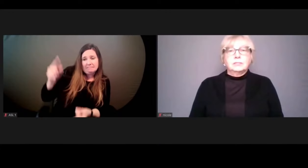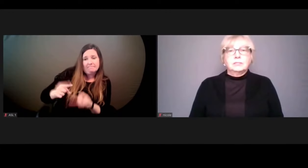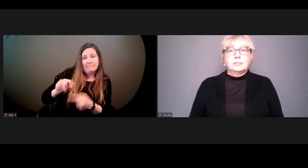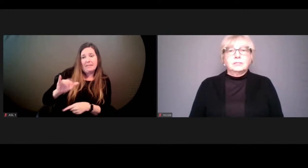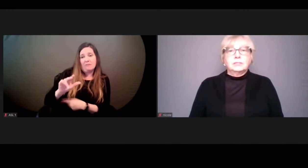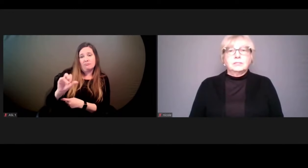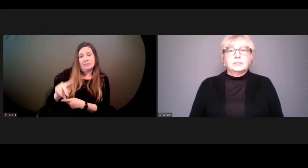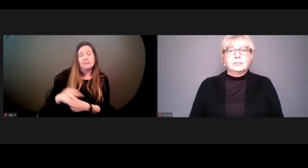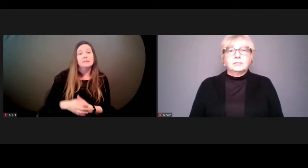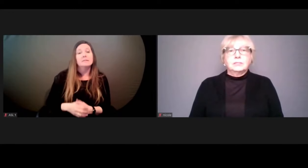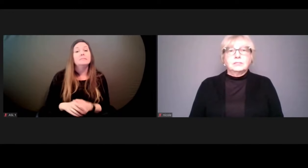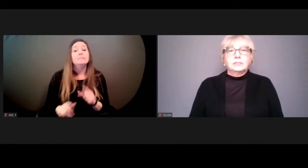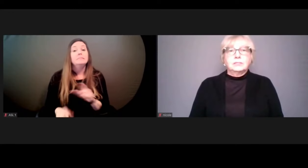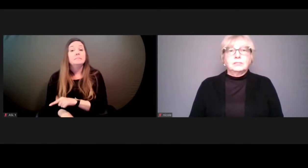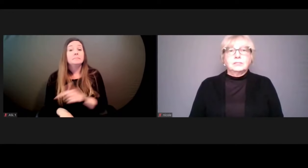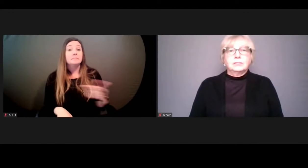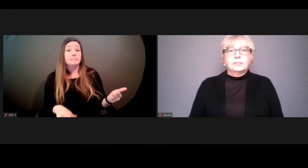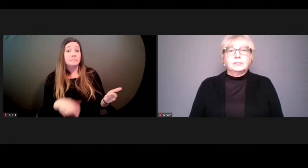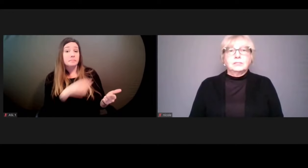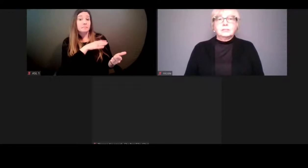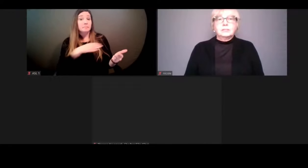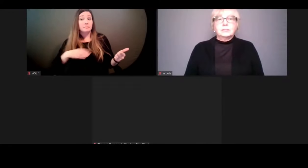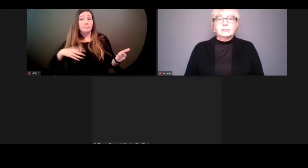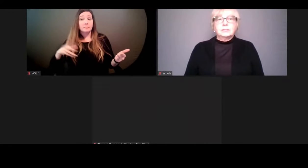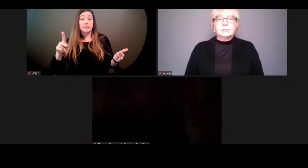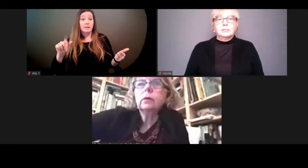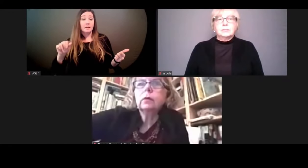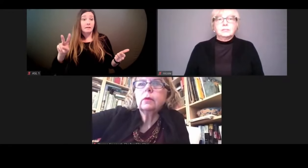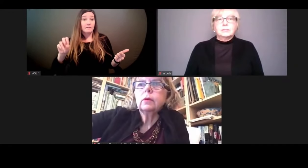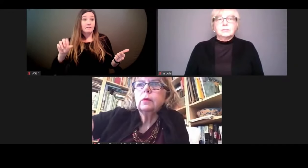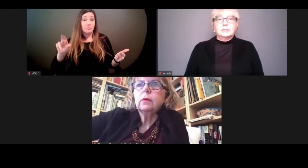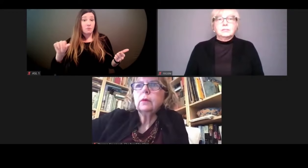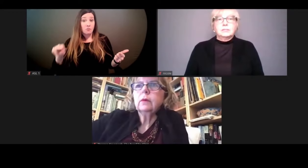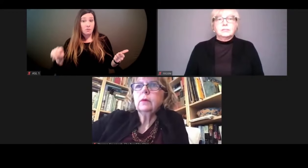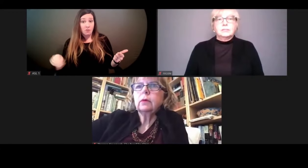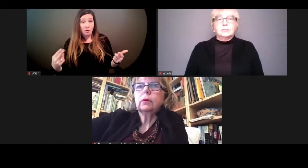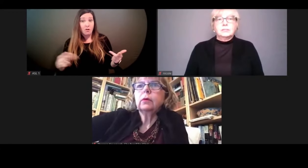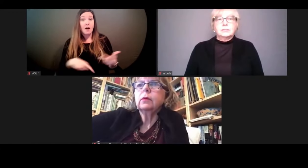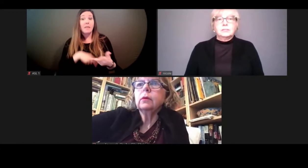Councillor Kavanaugh, and then following that, it'll be Councillor Chiarelli.